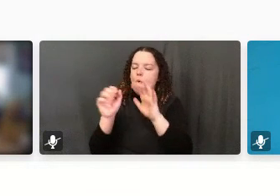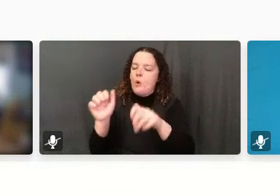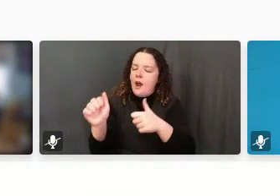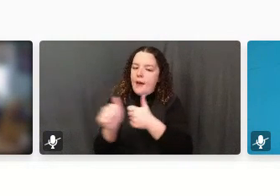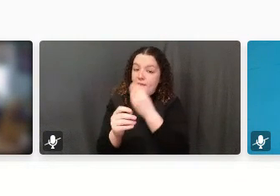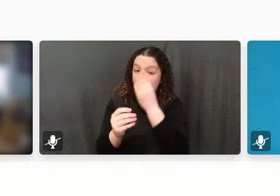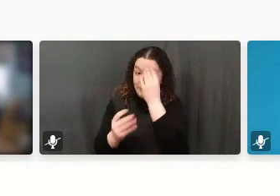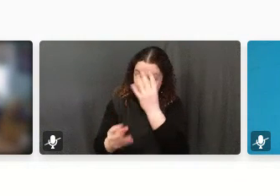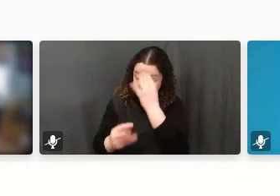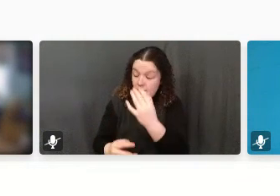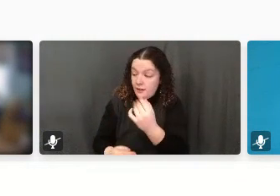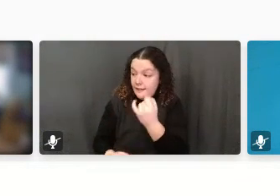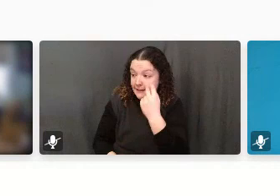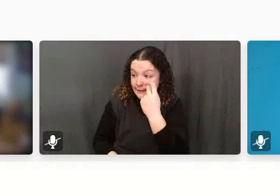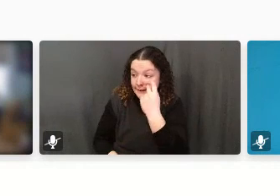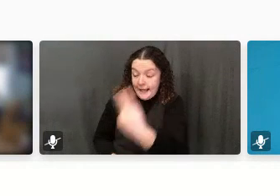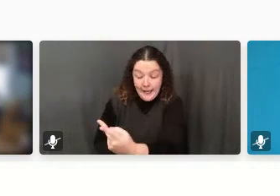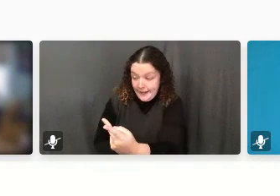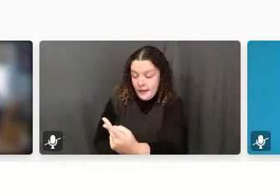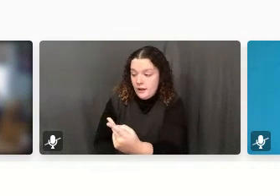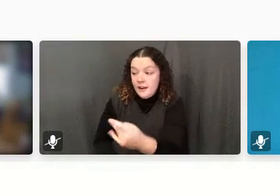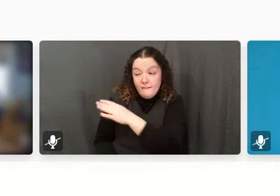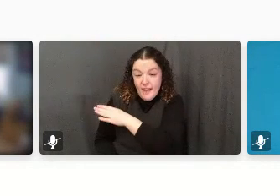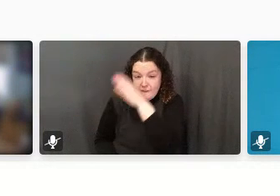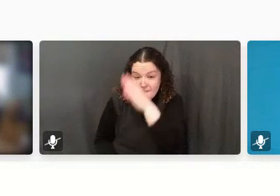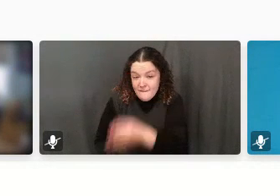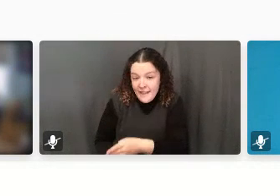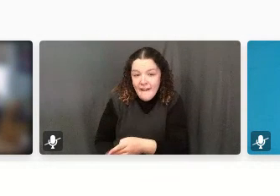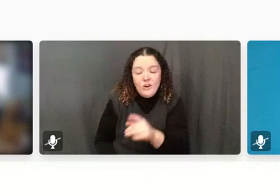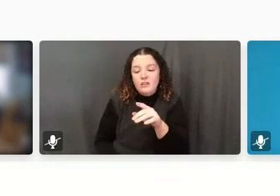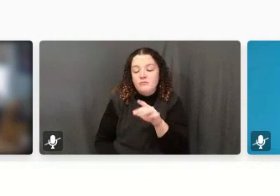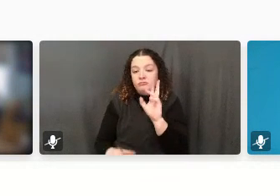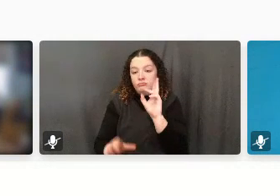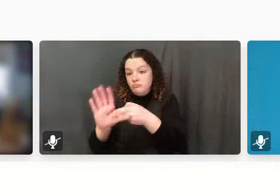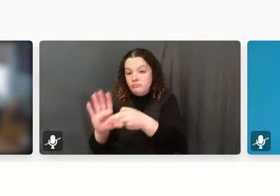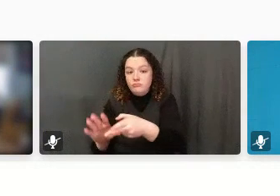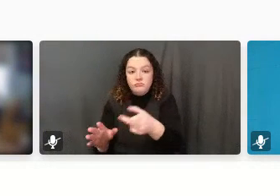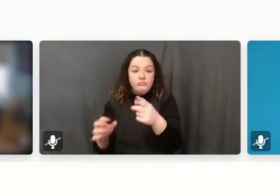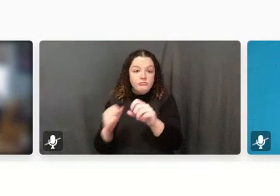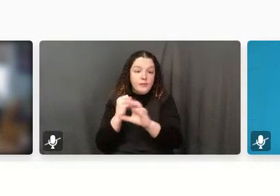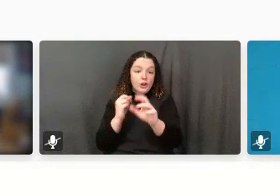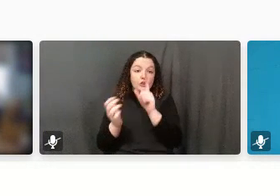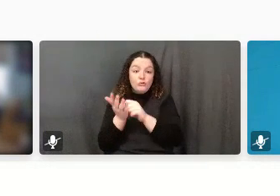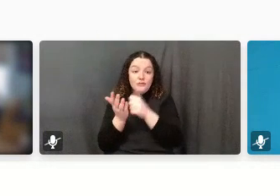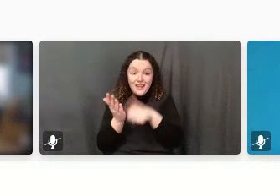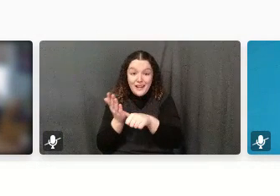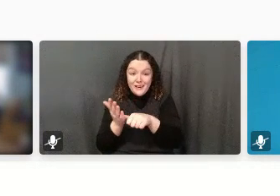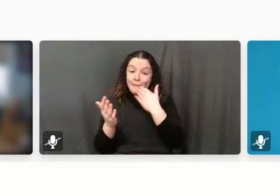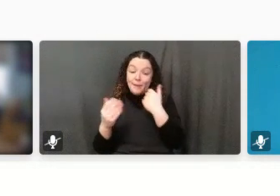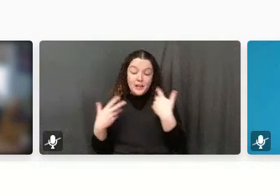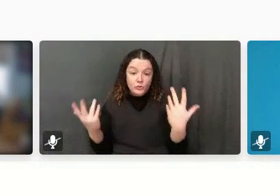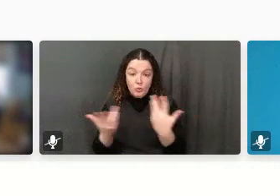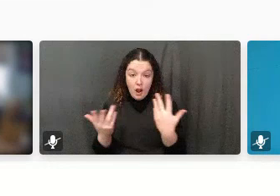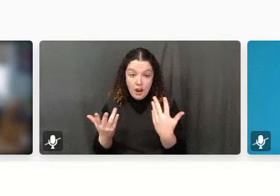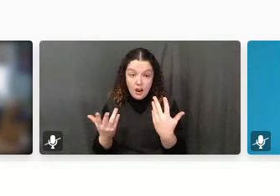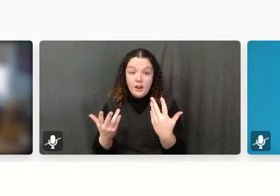they've never opted into a marketing newsletter before, it's best practice to basically send them a